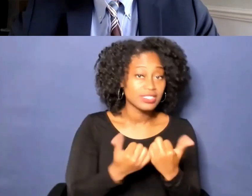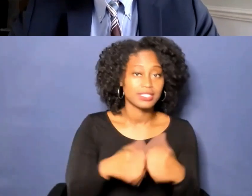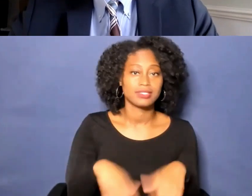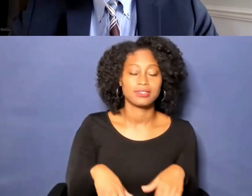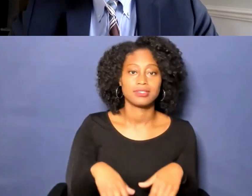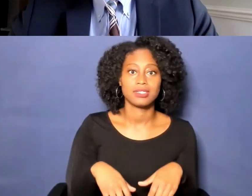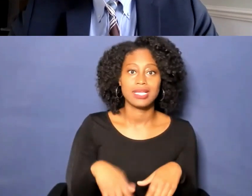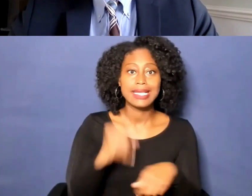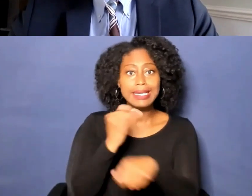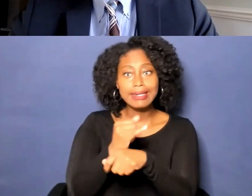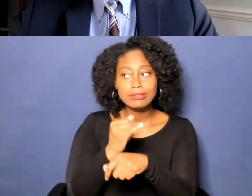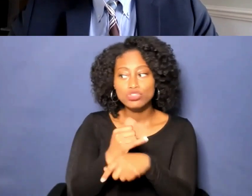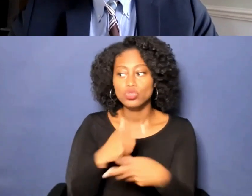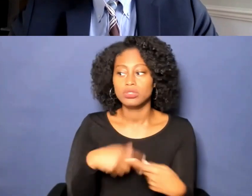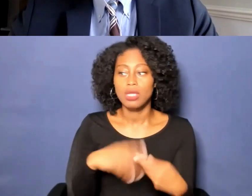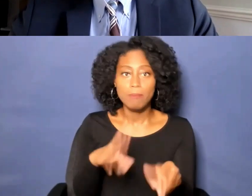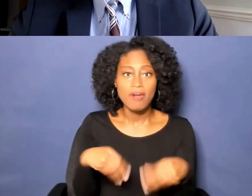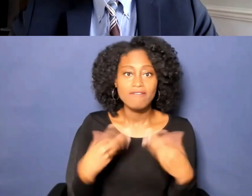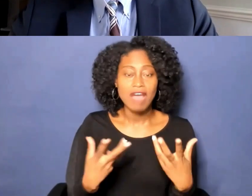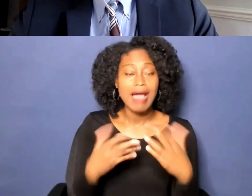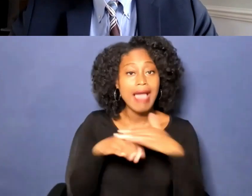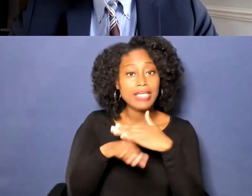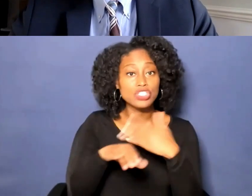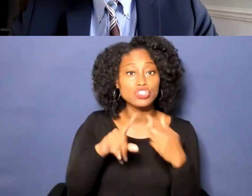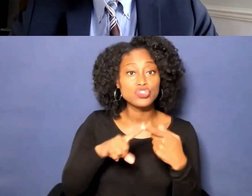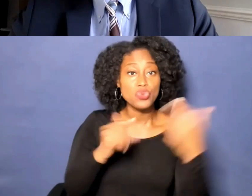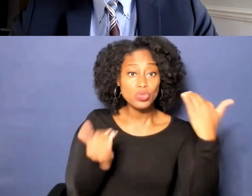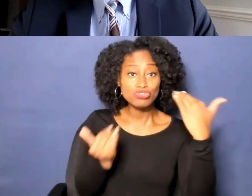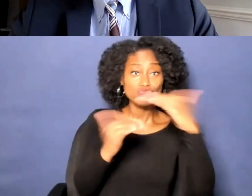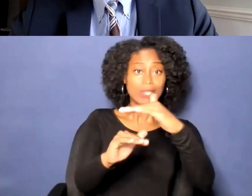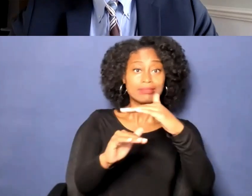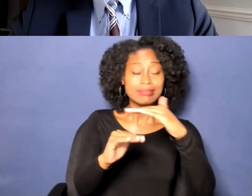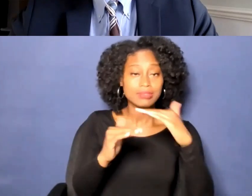providing access to restricted data, including